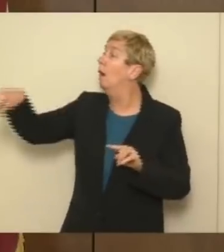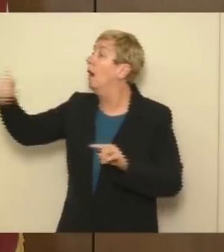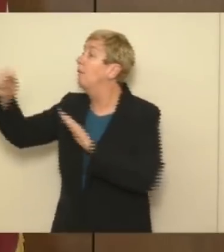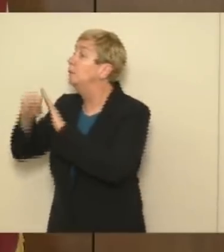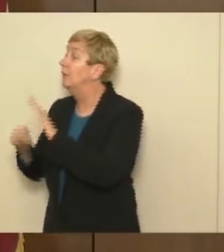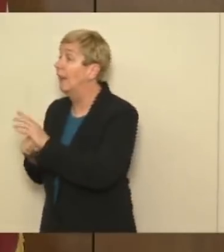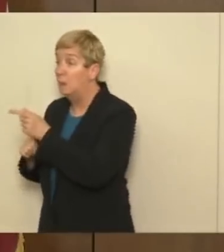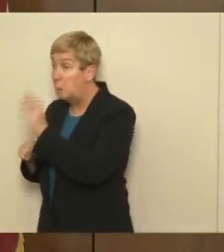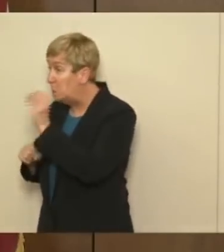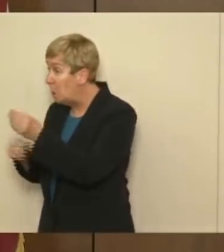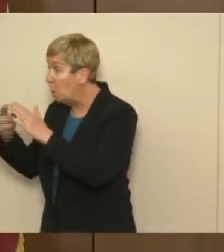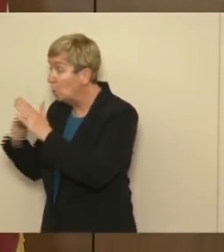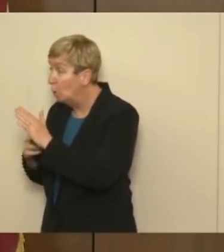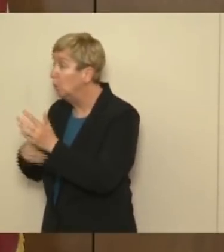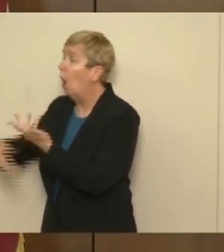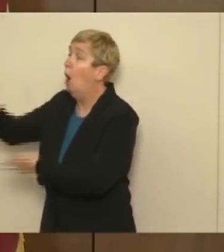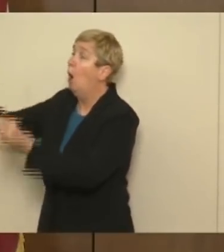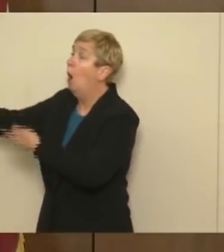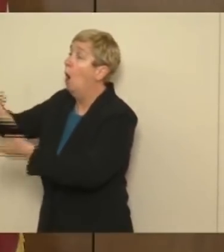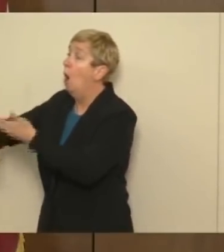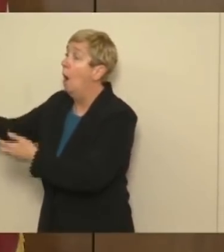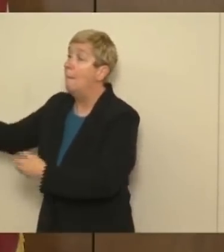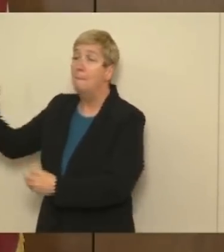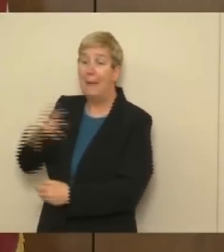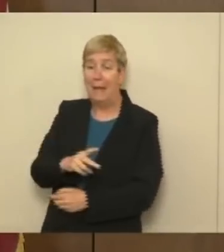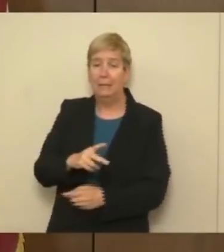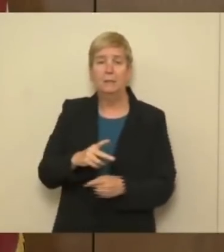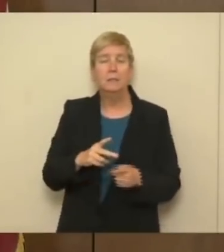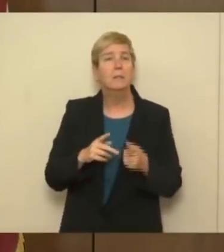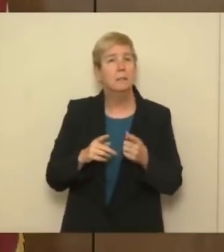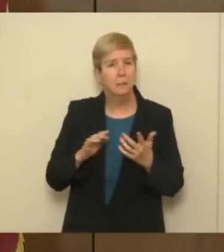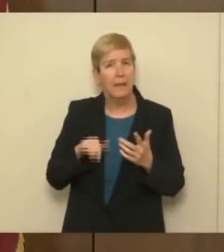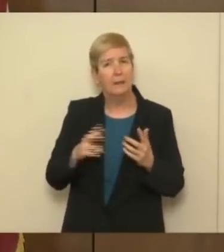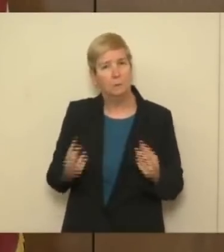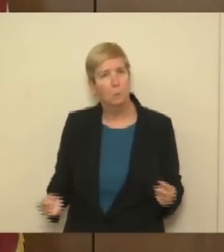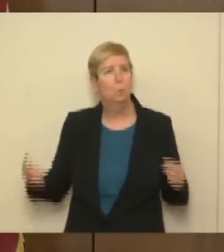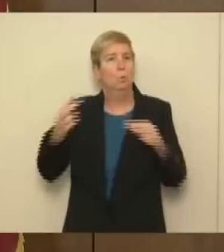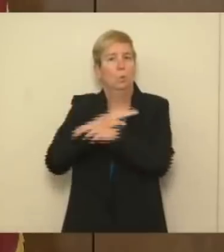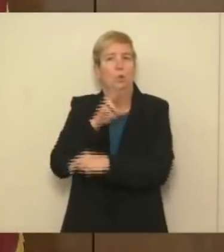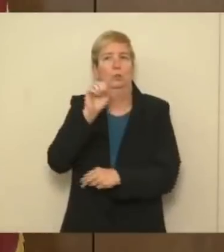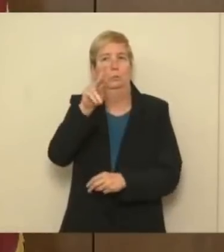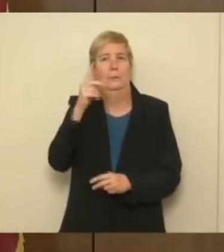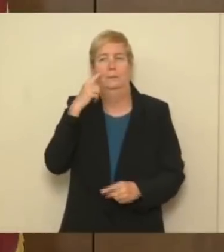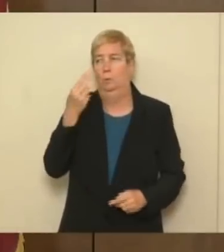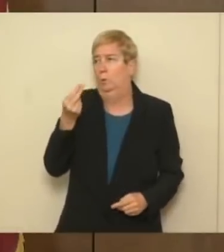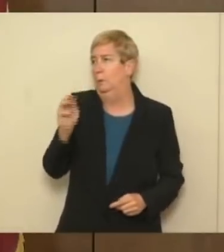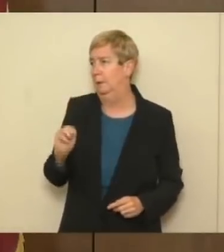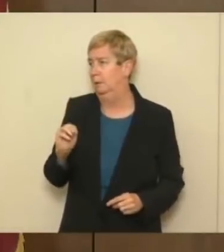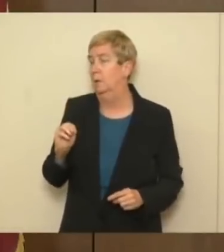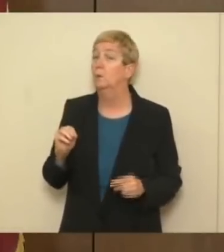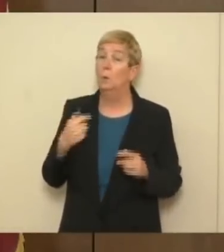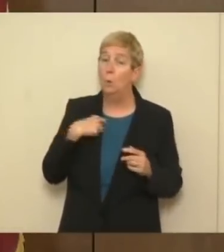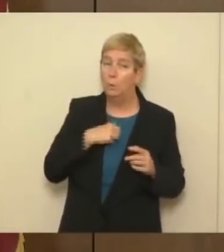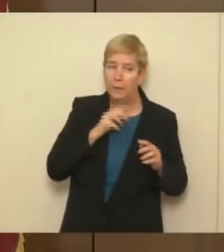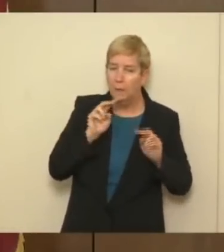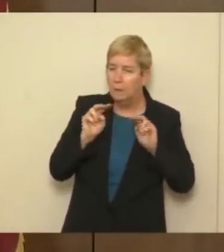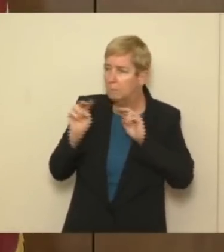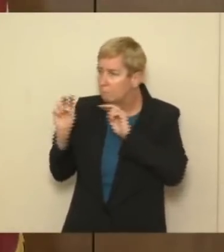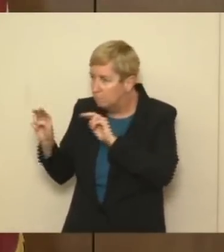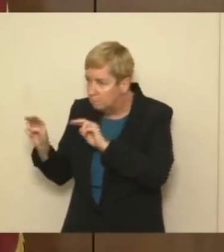much higher risk. We know that unequivocally. And we're watching very carefully what's going